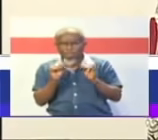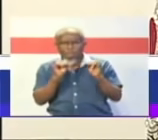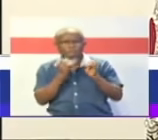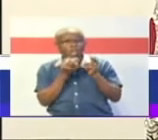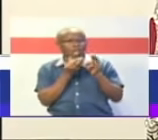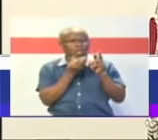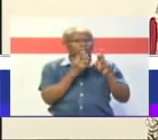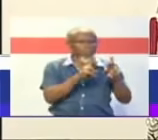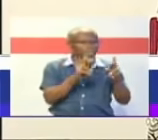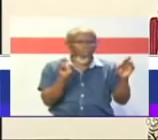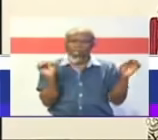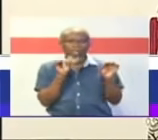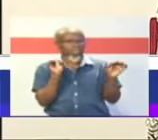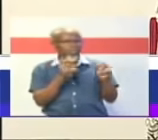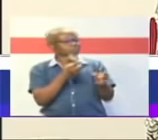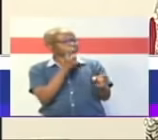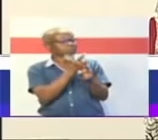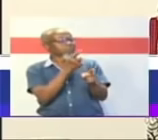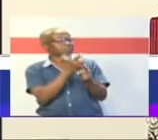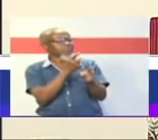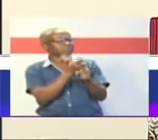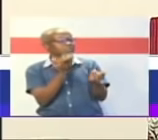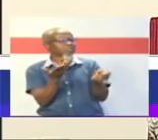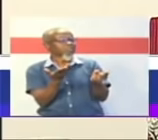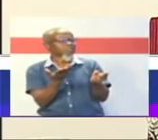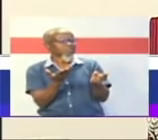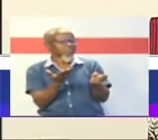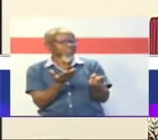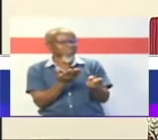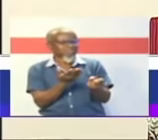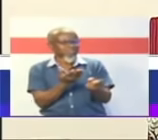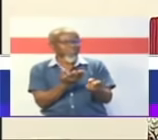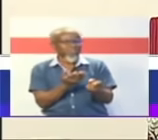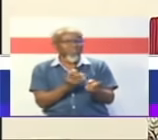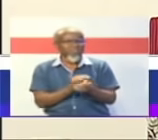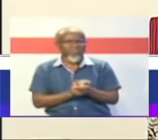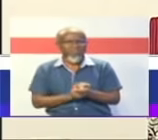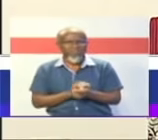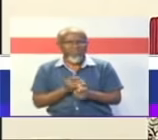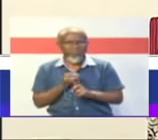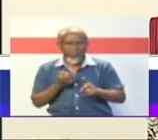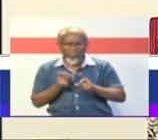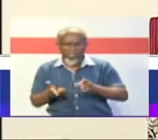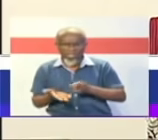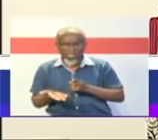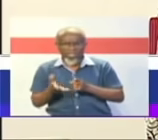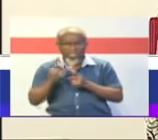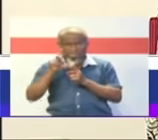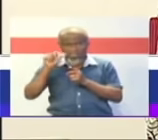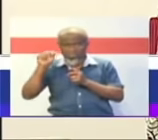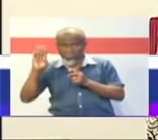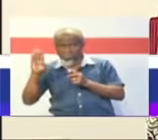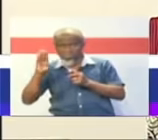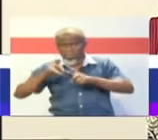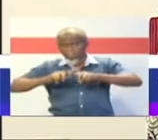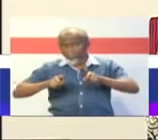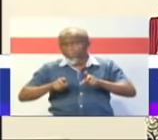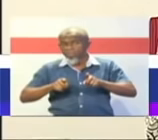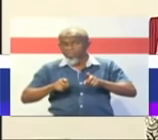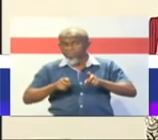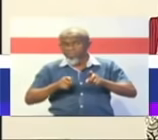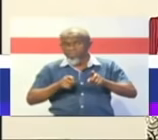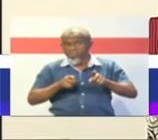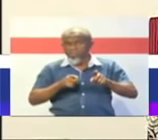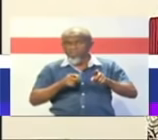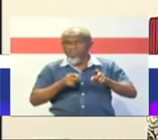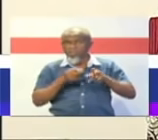with the report. There was no wrong information conveyed in the report from the labs in Trinidad and Tobago. What happened is that the